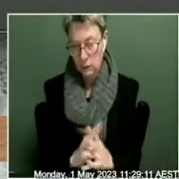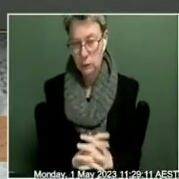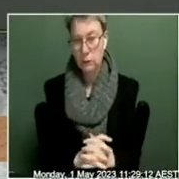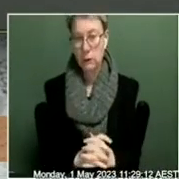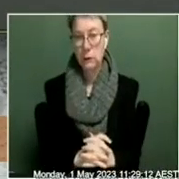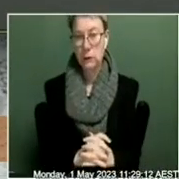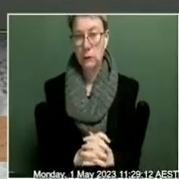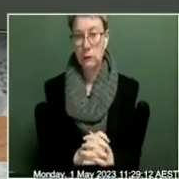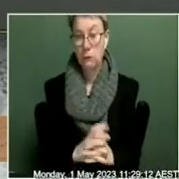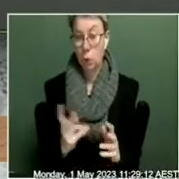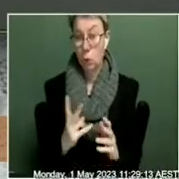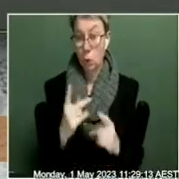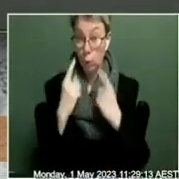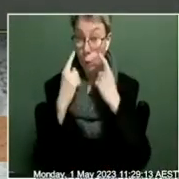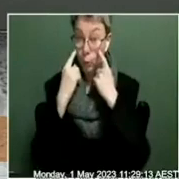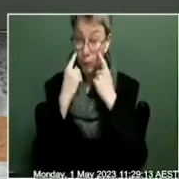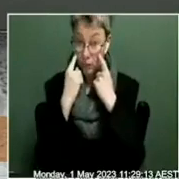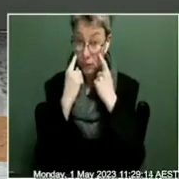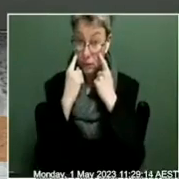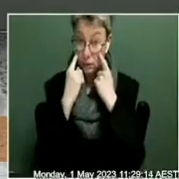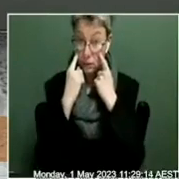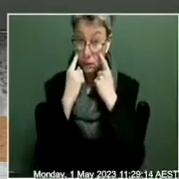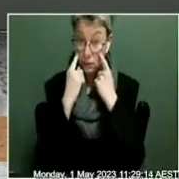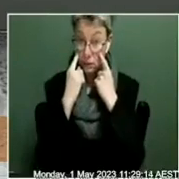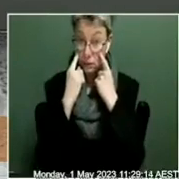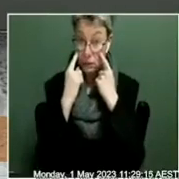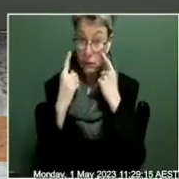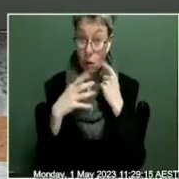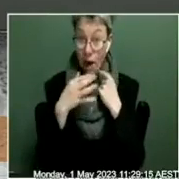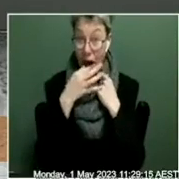But at this stage, I am just attempting to